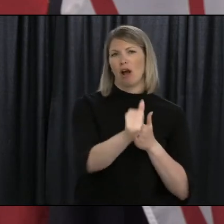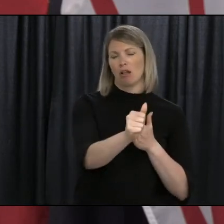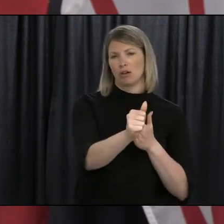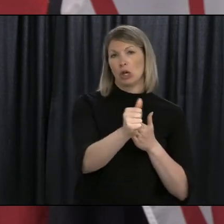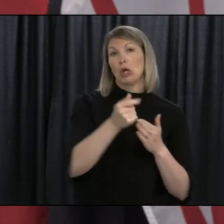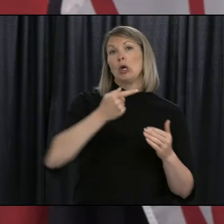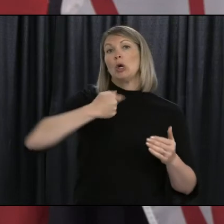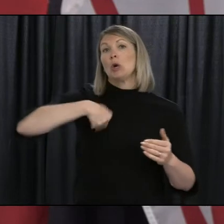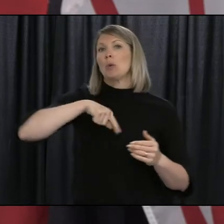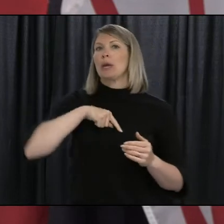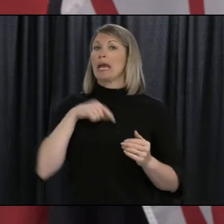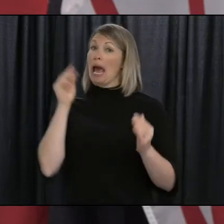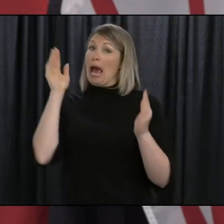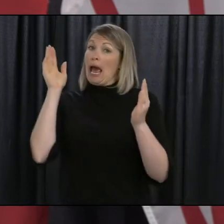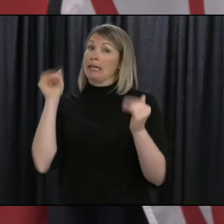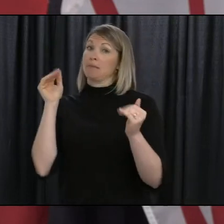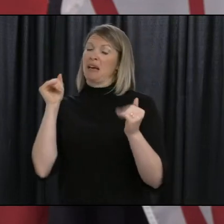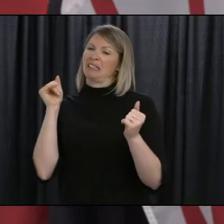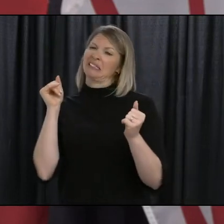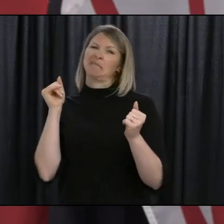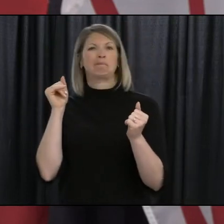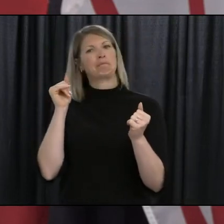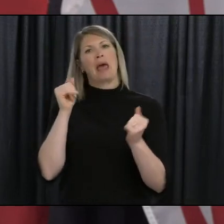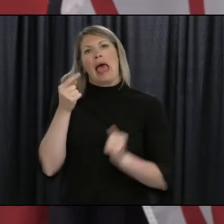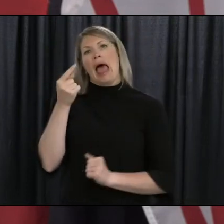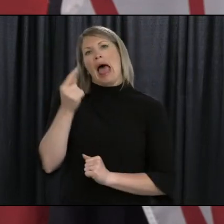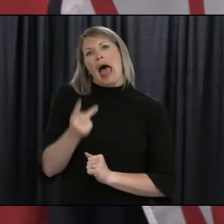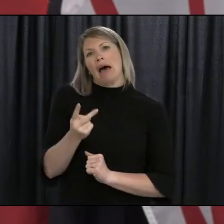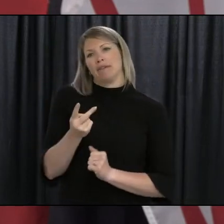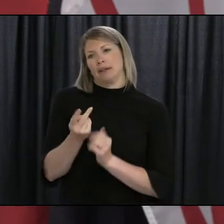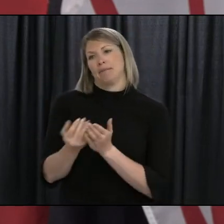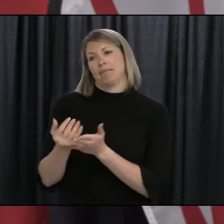we'll be lucky if we see half of that this year.